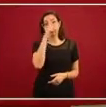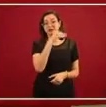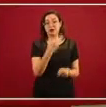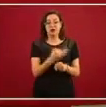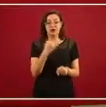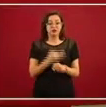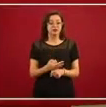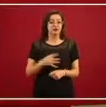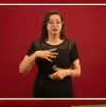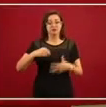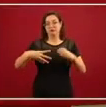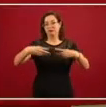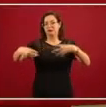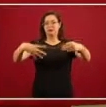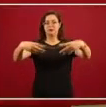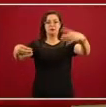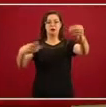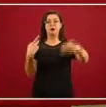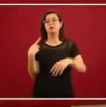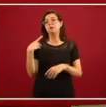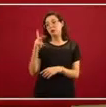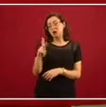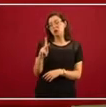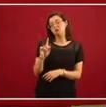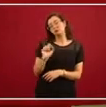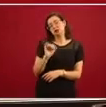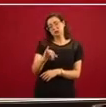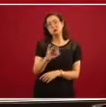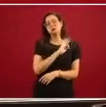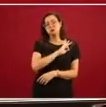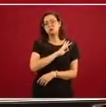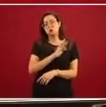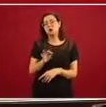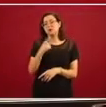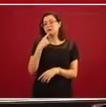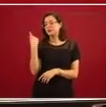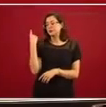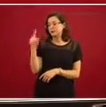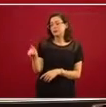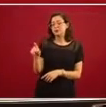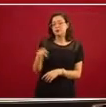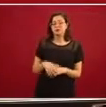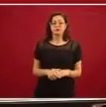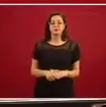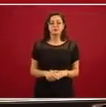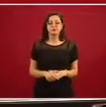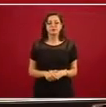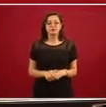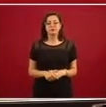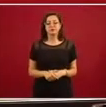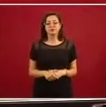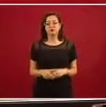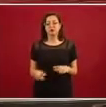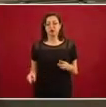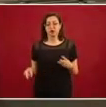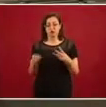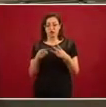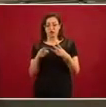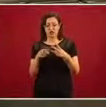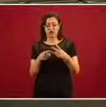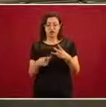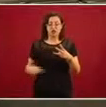a practical thing to resolve, but it could be. There could be the possibility of